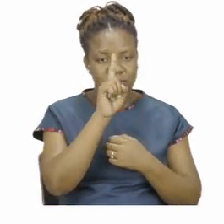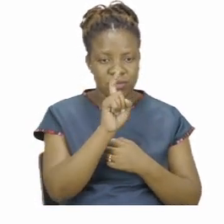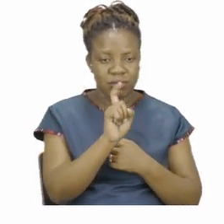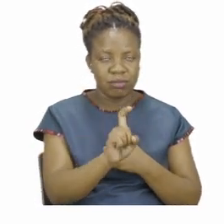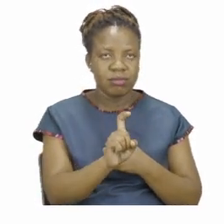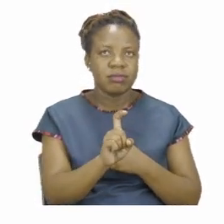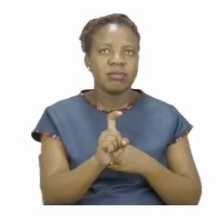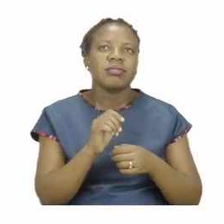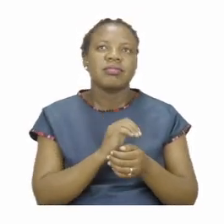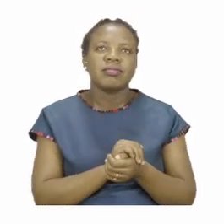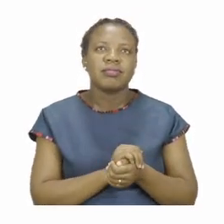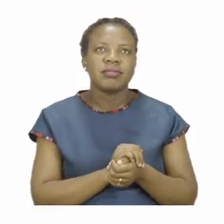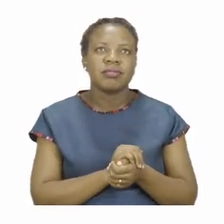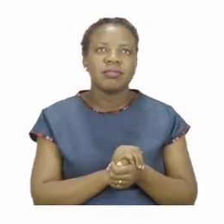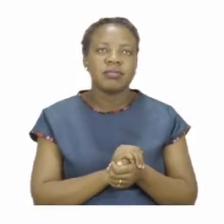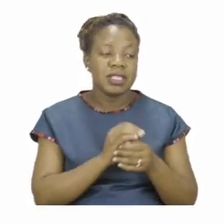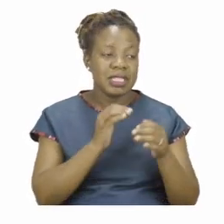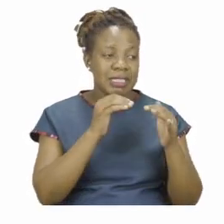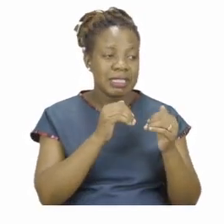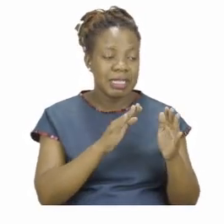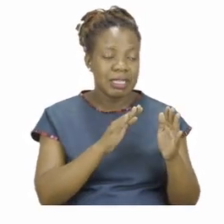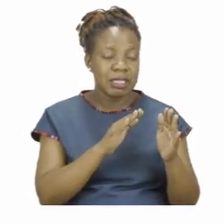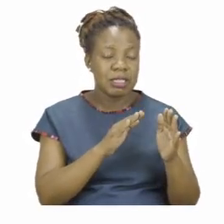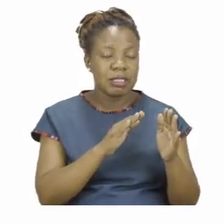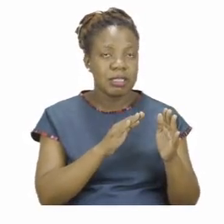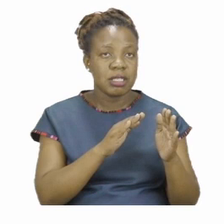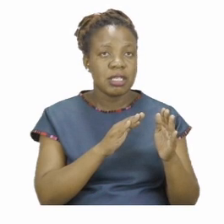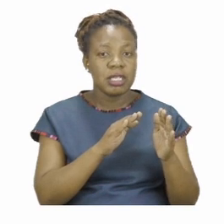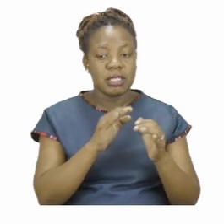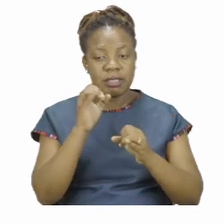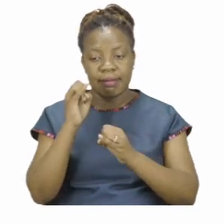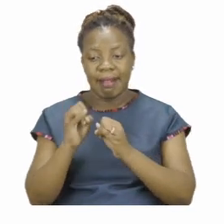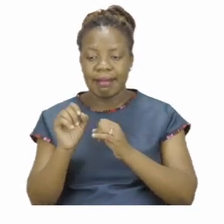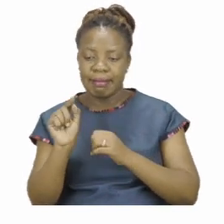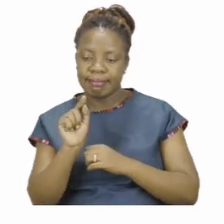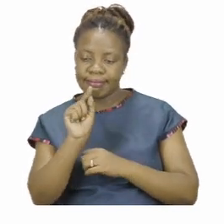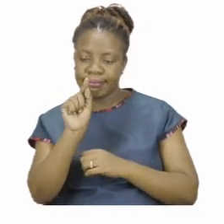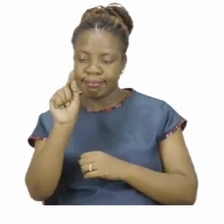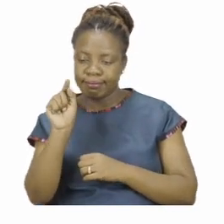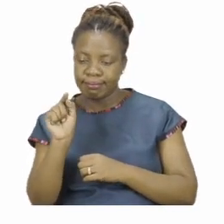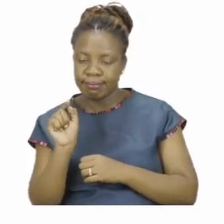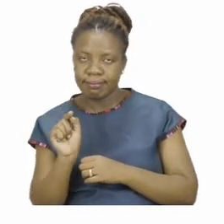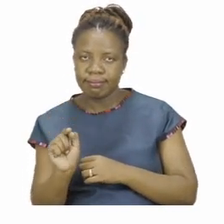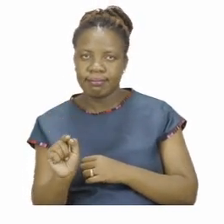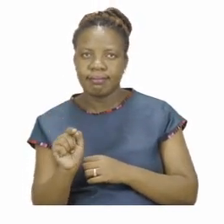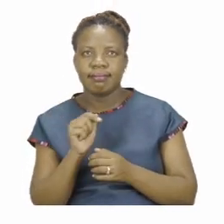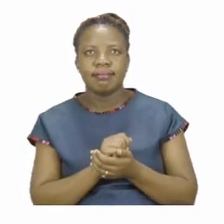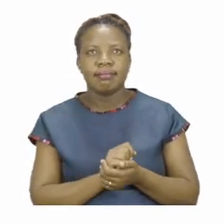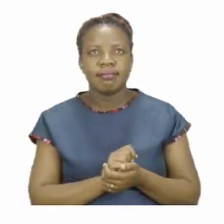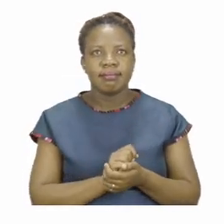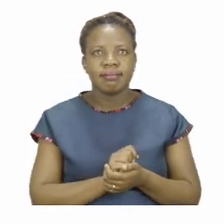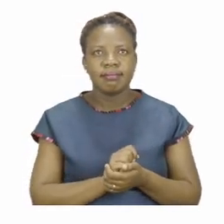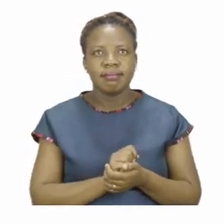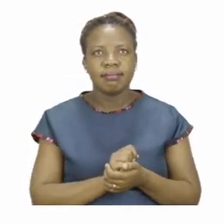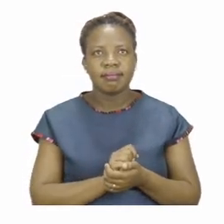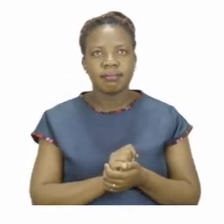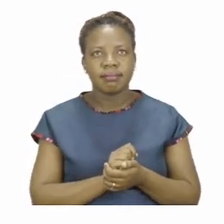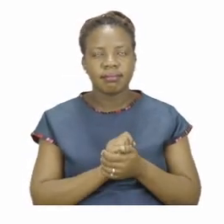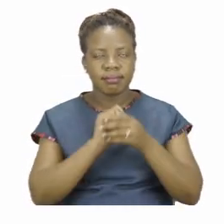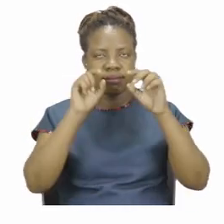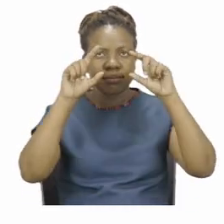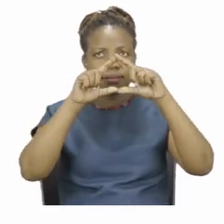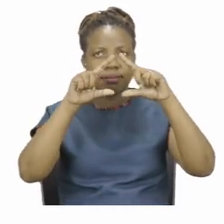ends with a question mark. Today, for your exercise, you're going to use the question words to fill in and complete